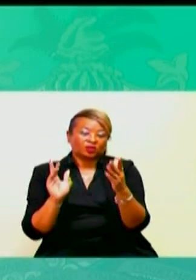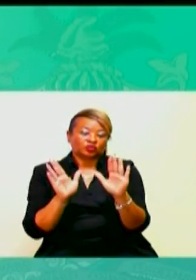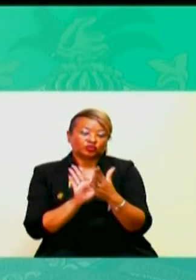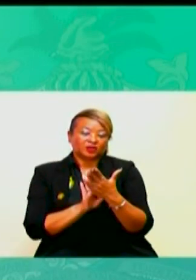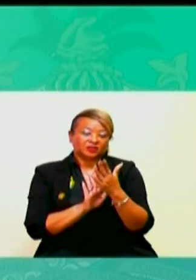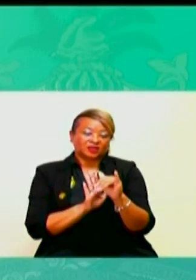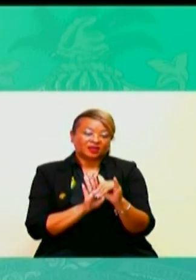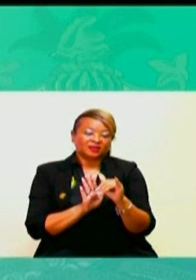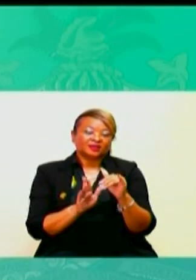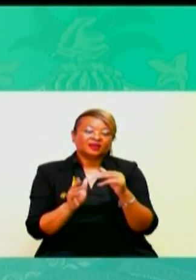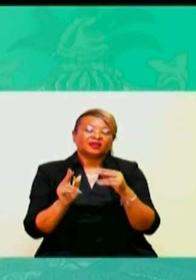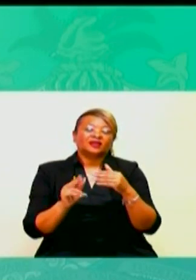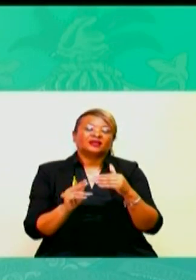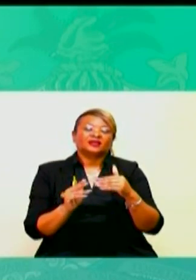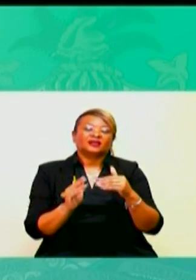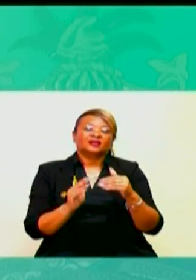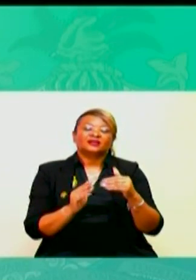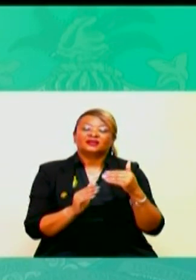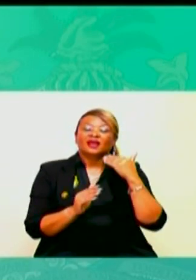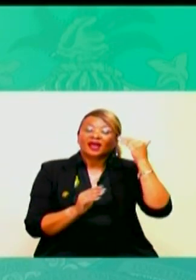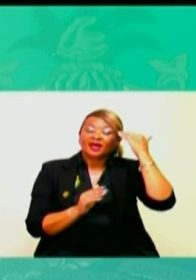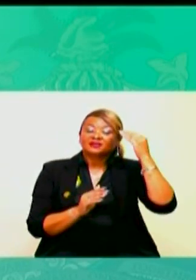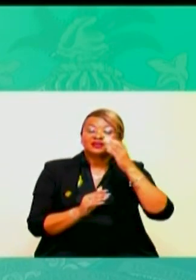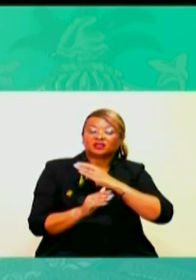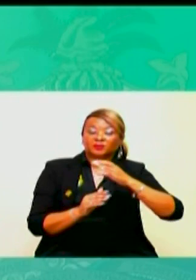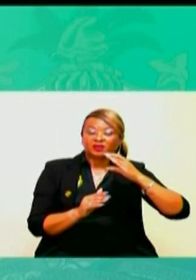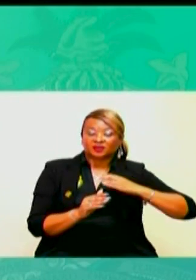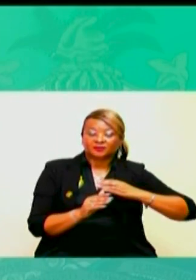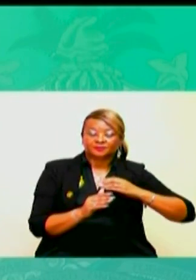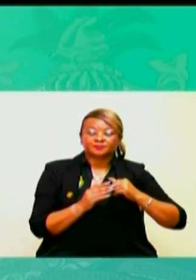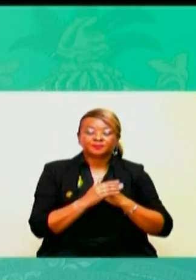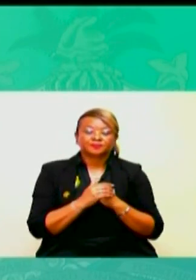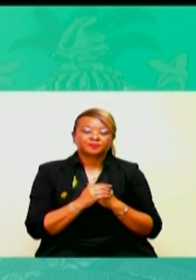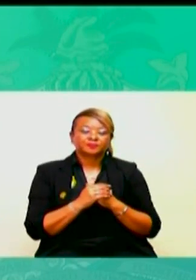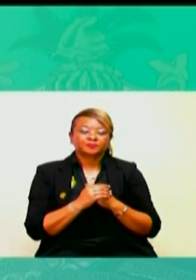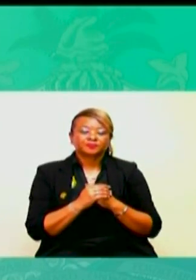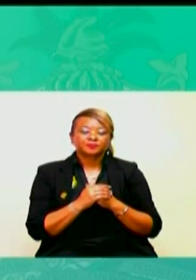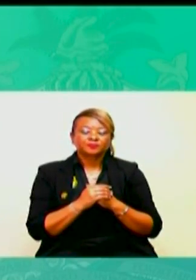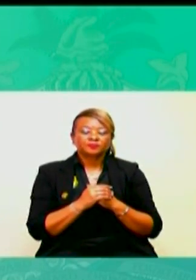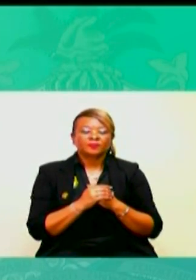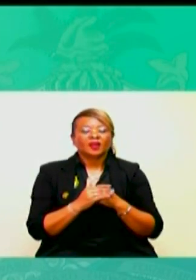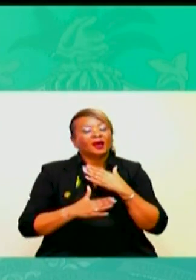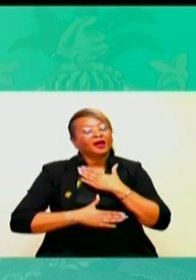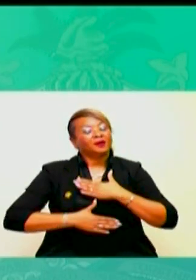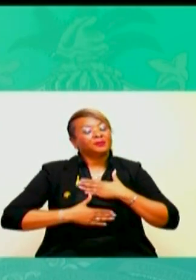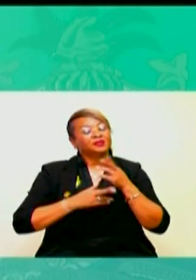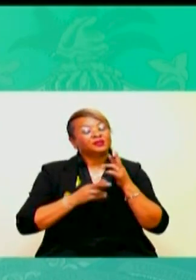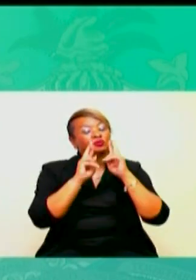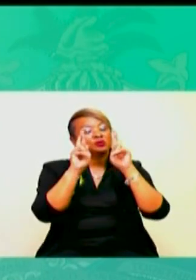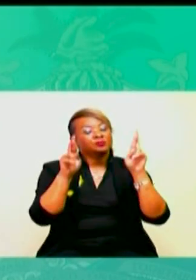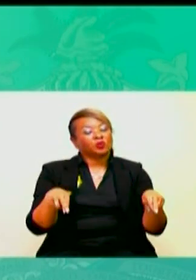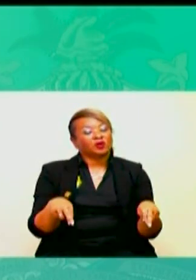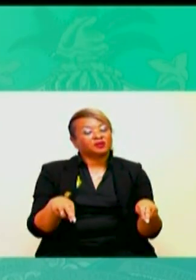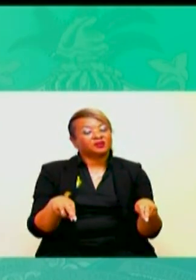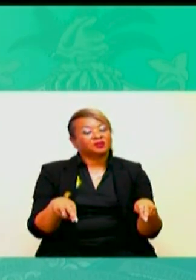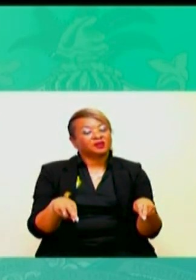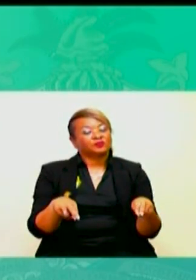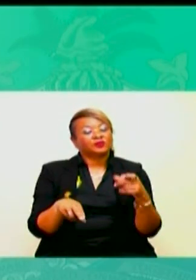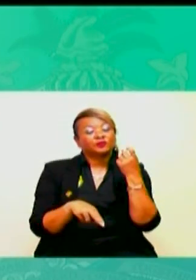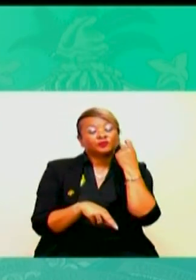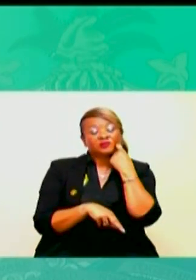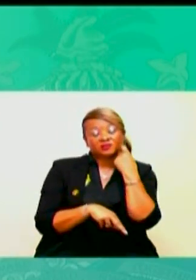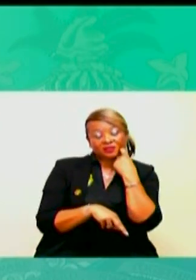the committee dealing with the National Apprenticeship Program. Madam Speaker, I am pleased to report that very recently,